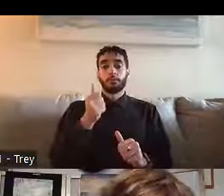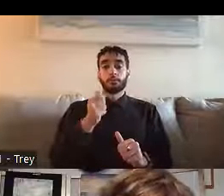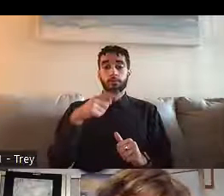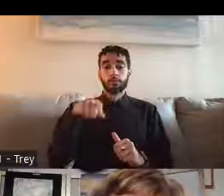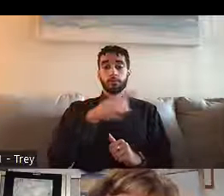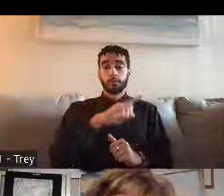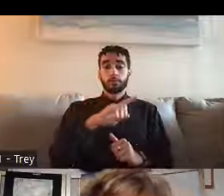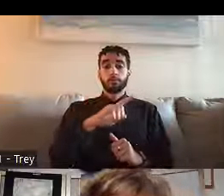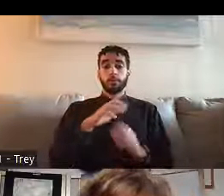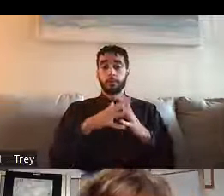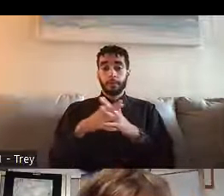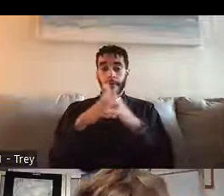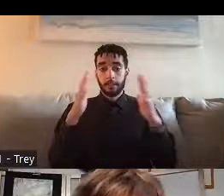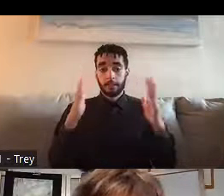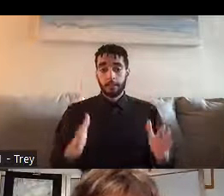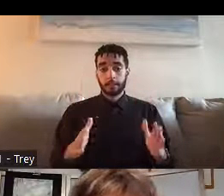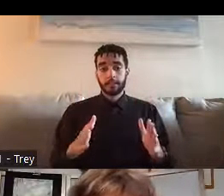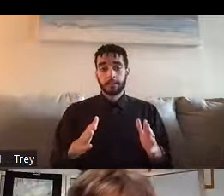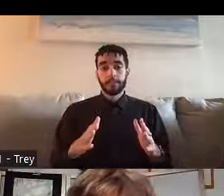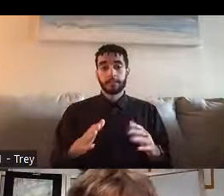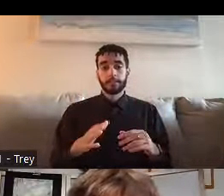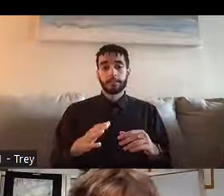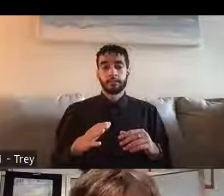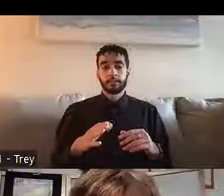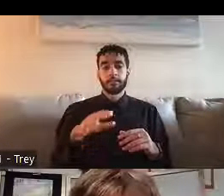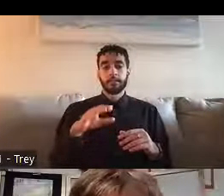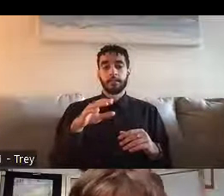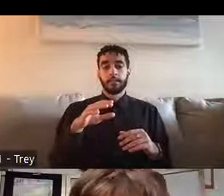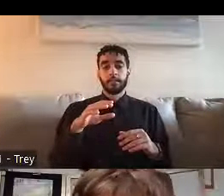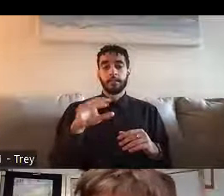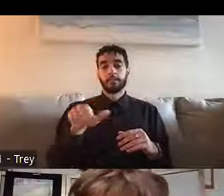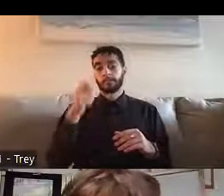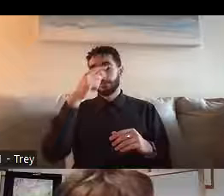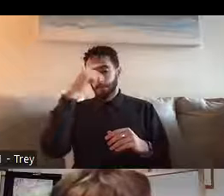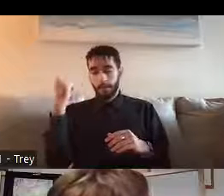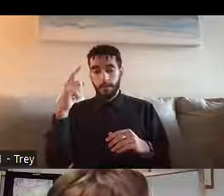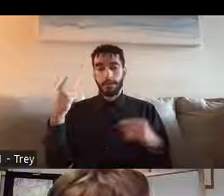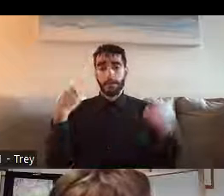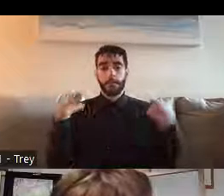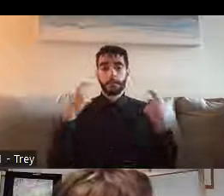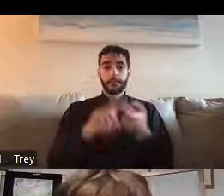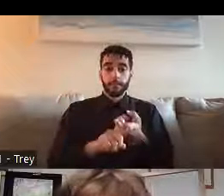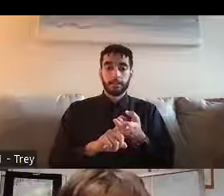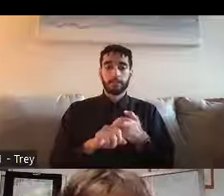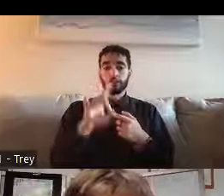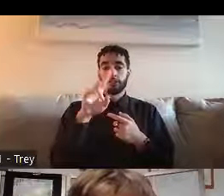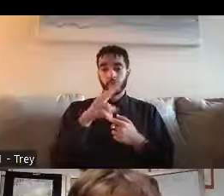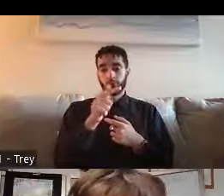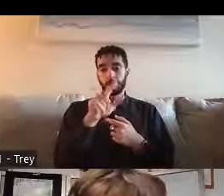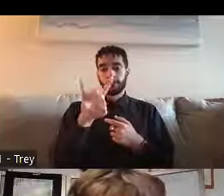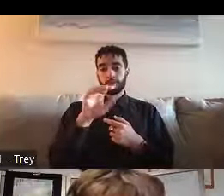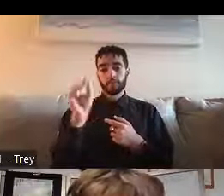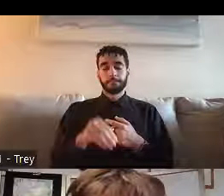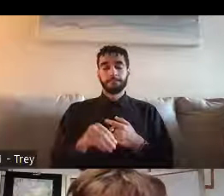surveyed compared to about 30% of African American and Latino individuals. Next